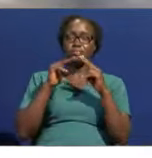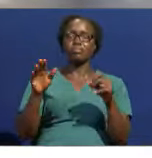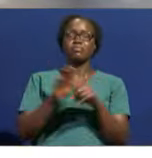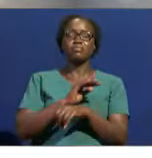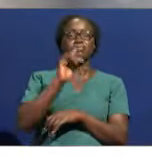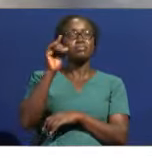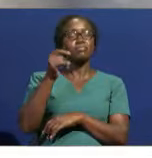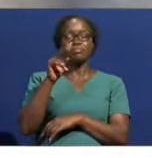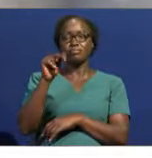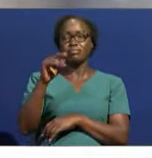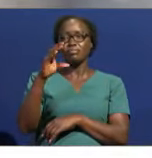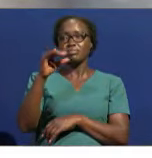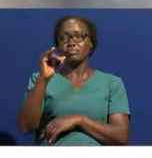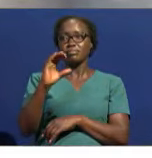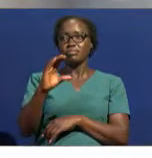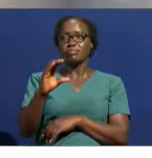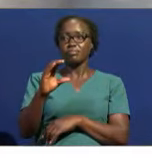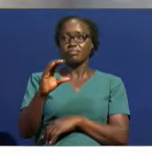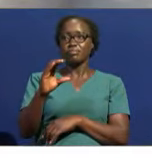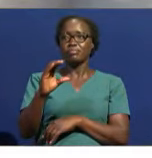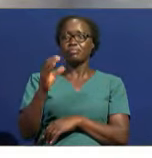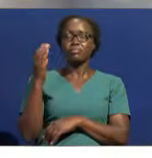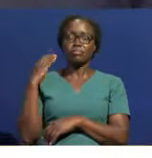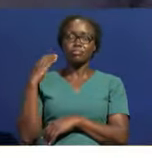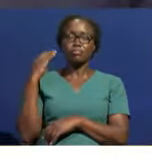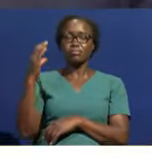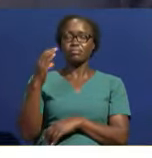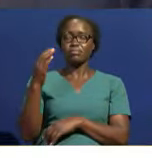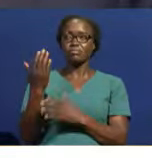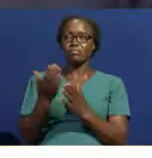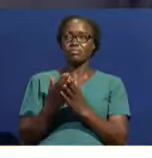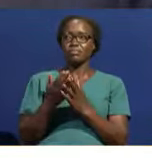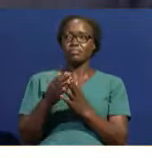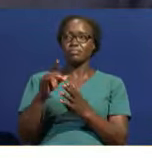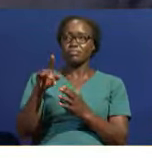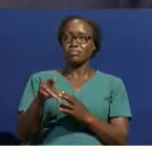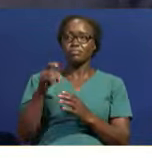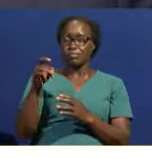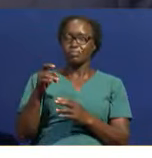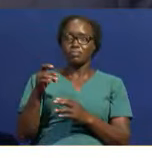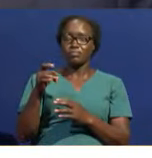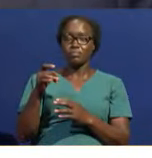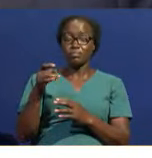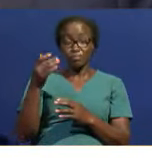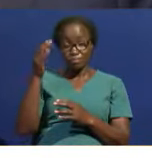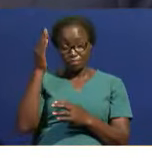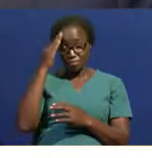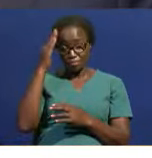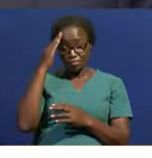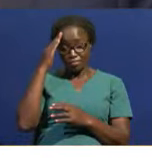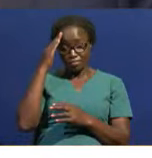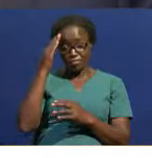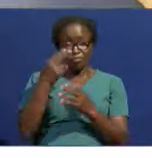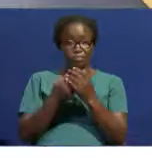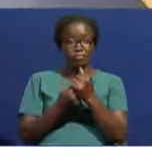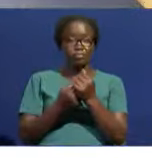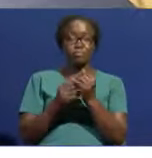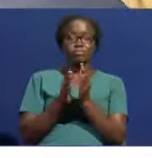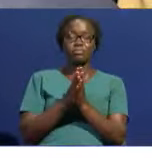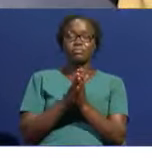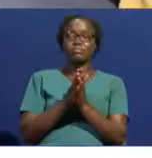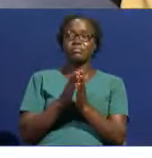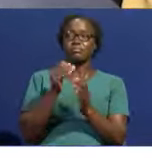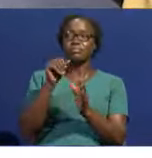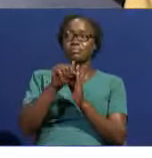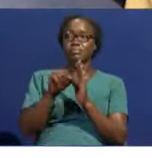NCIC Chairman Reverend Samuel Kobia says there is need to awaken the nation's conscience and forge partnership with state and non-state